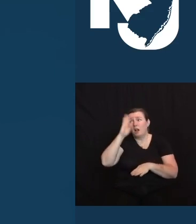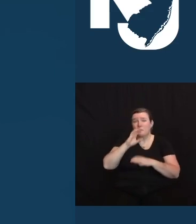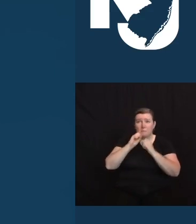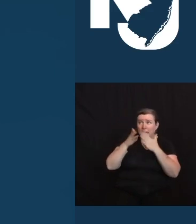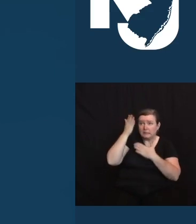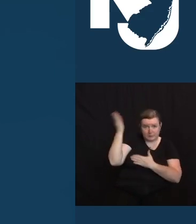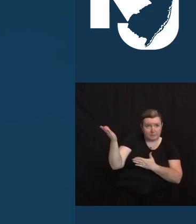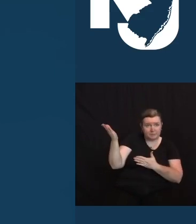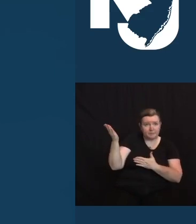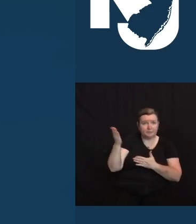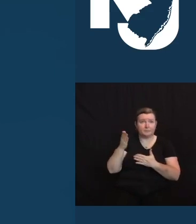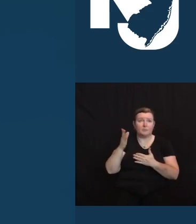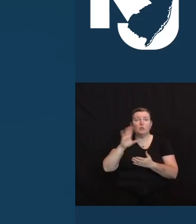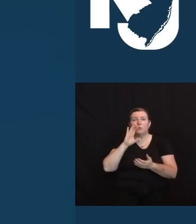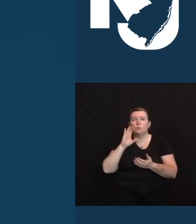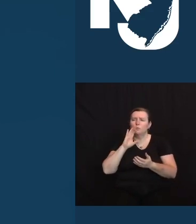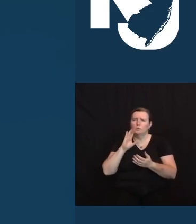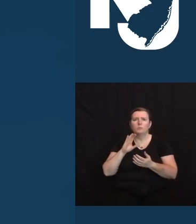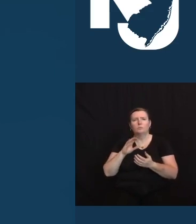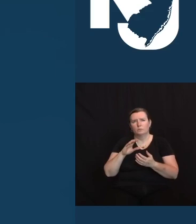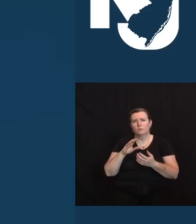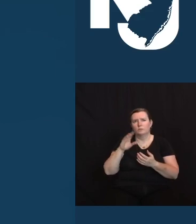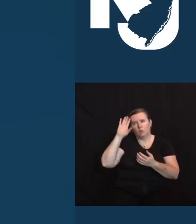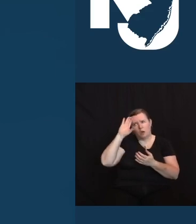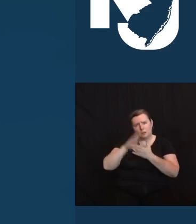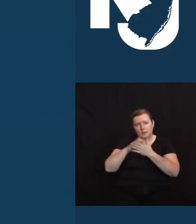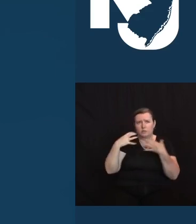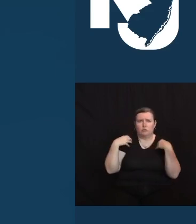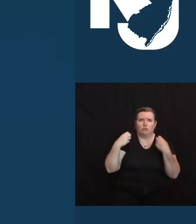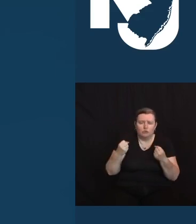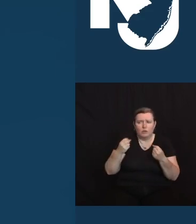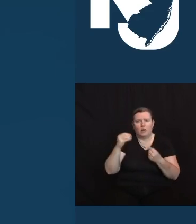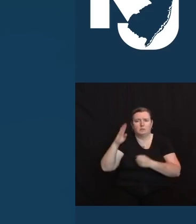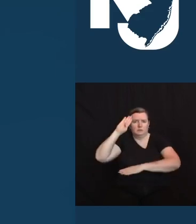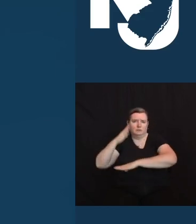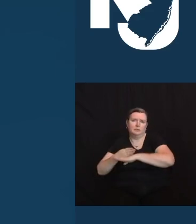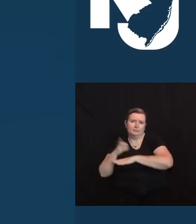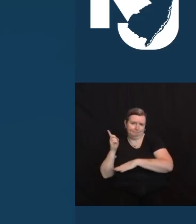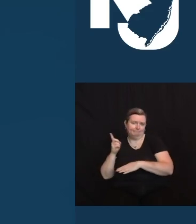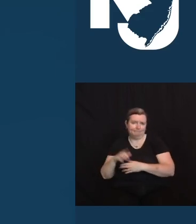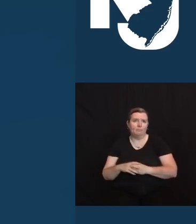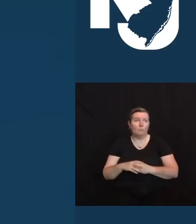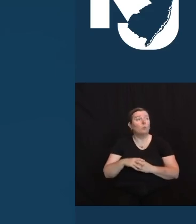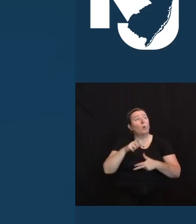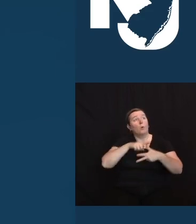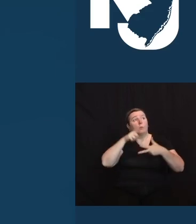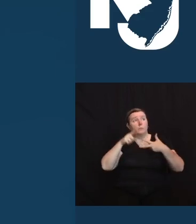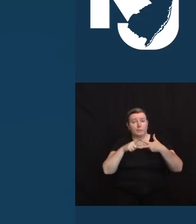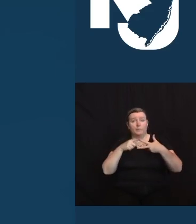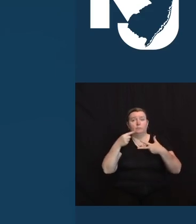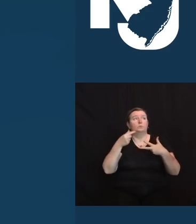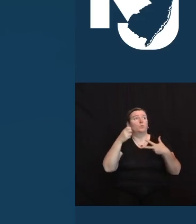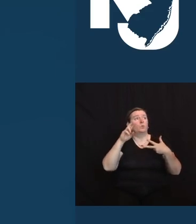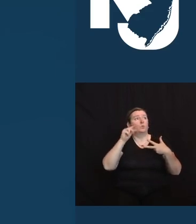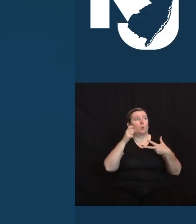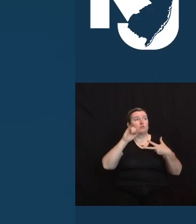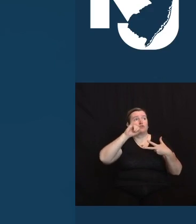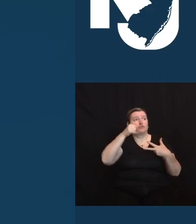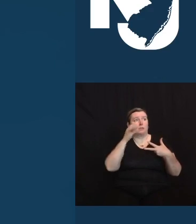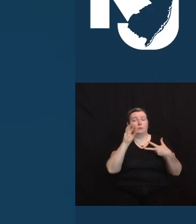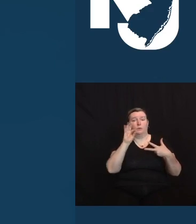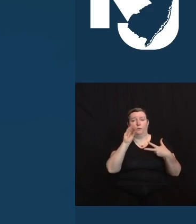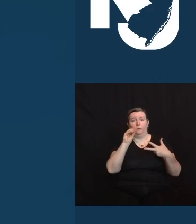Francisco, Jason, and David. Next, We remember, there is a boatsman if ever there was one